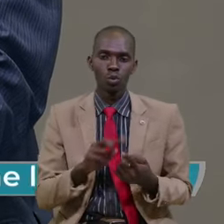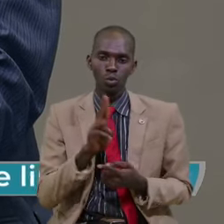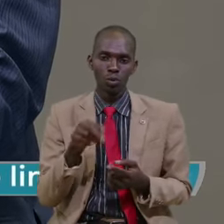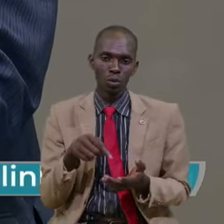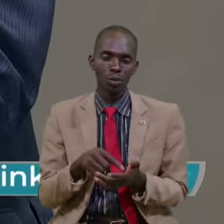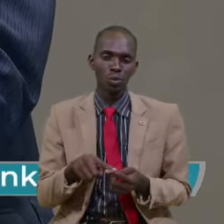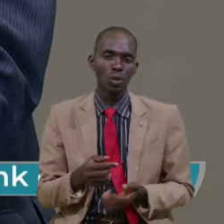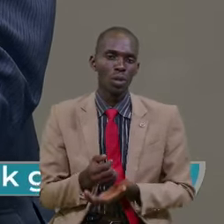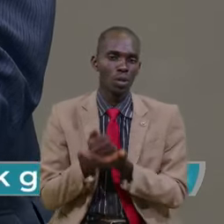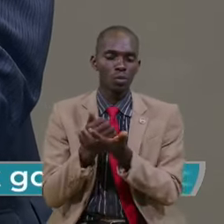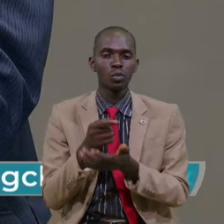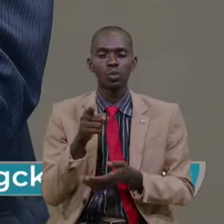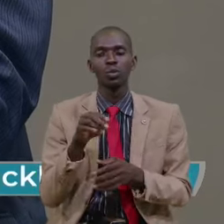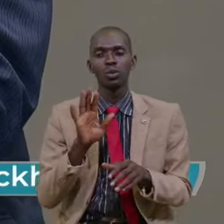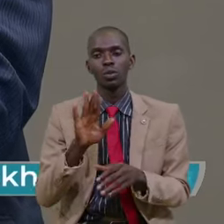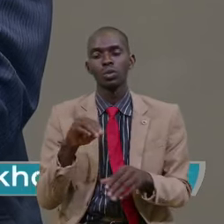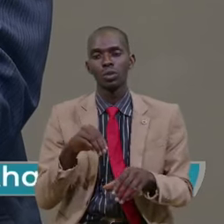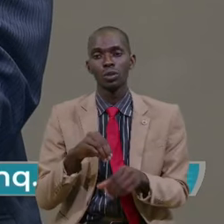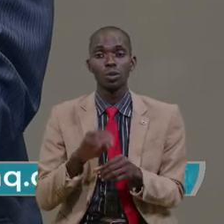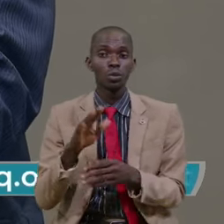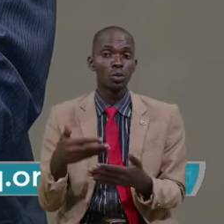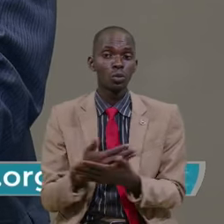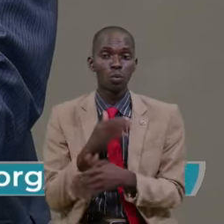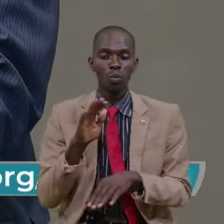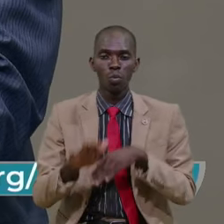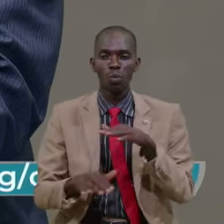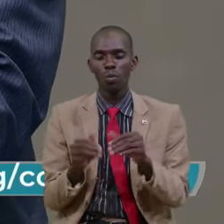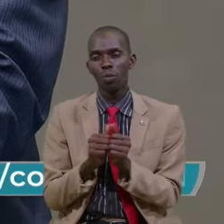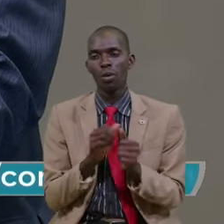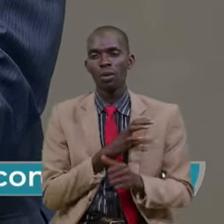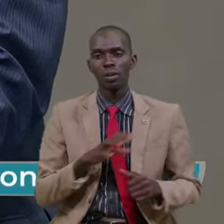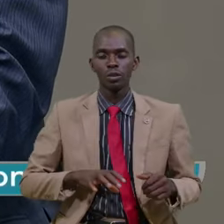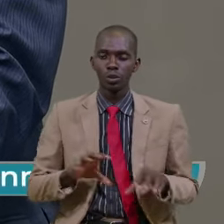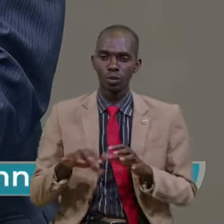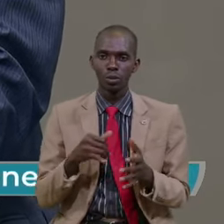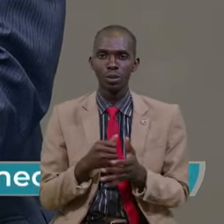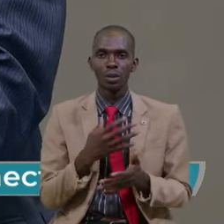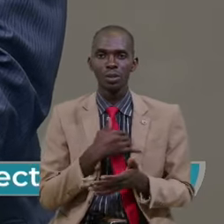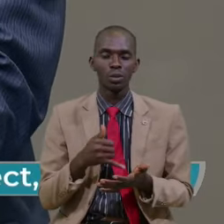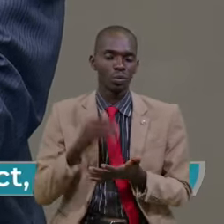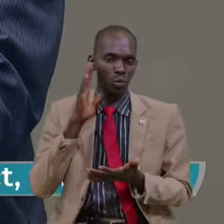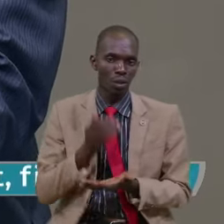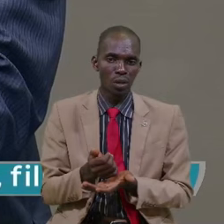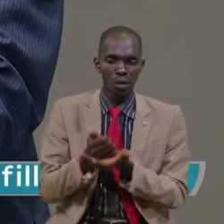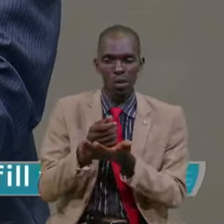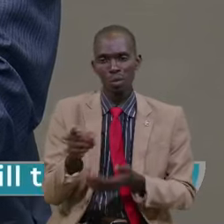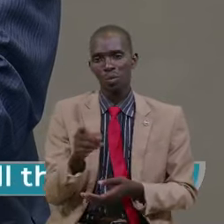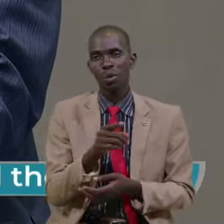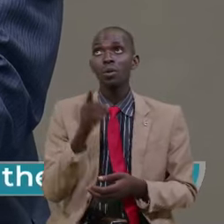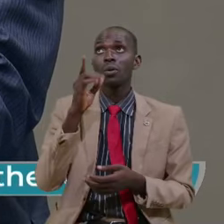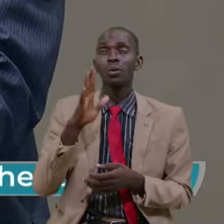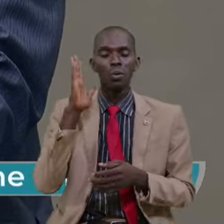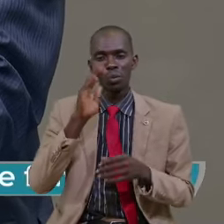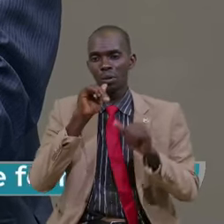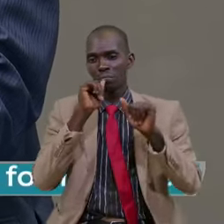Do that, it will help you, and the Lord will bless you. Also, if you are listening via